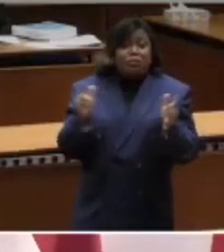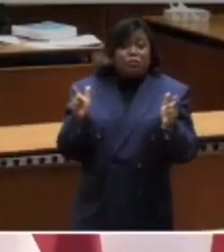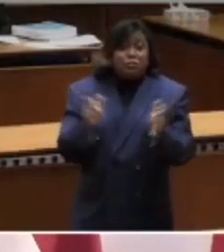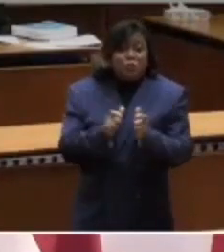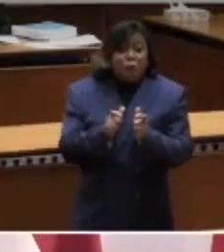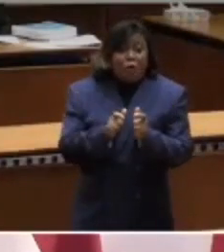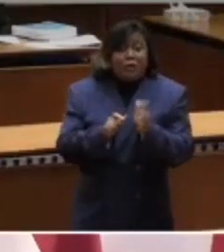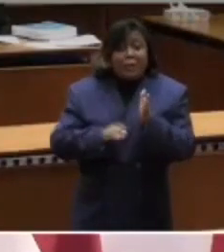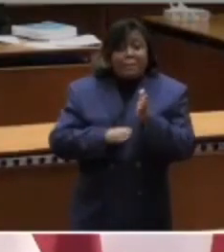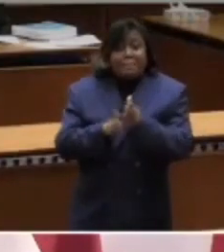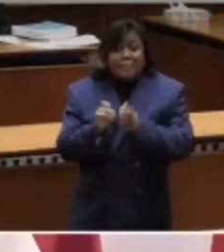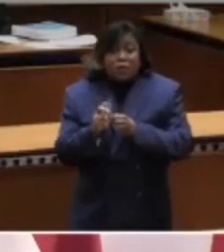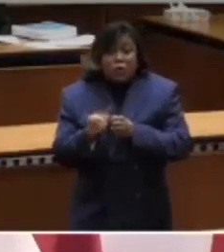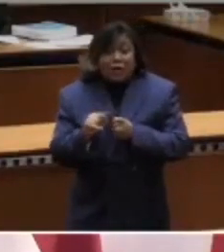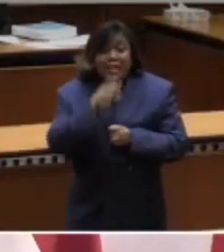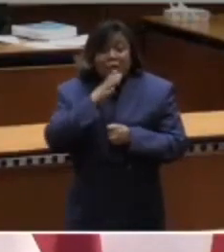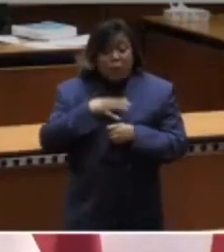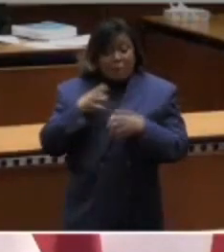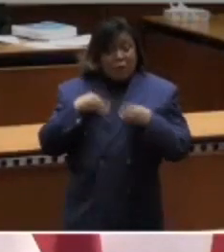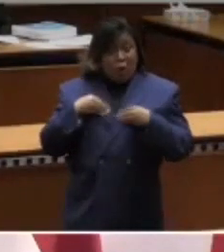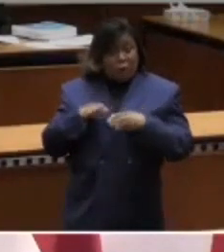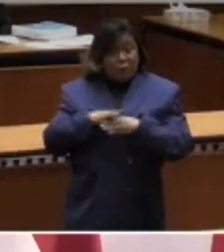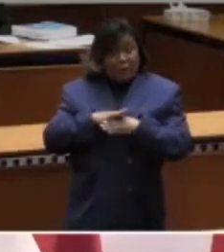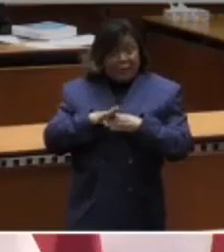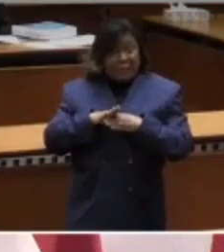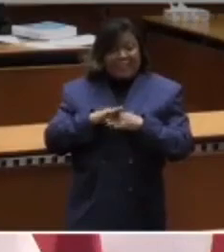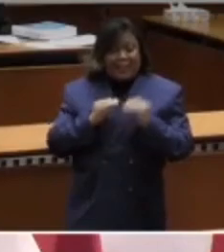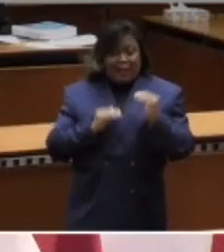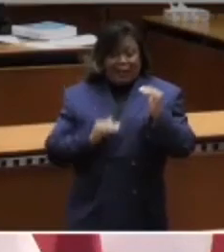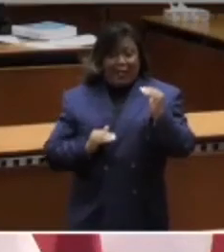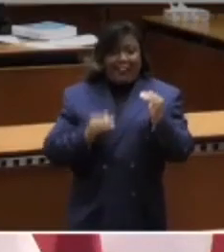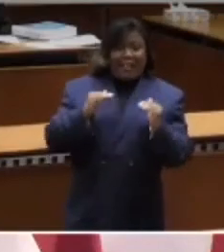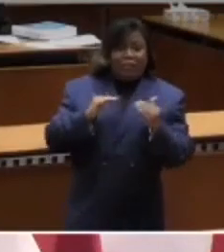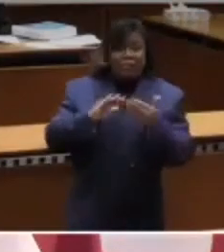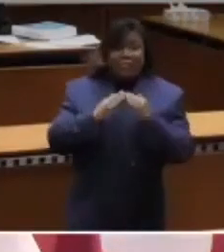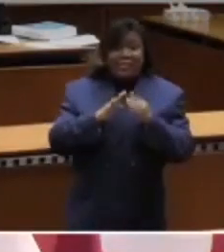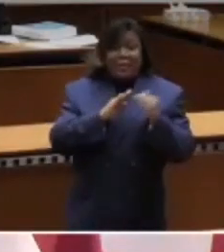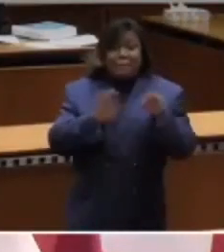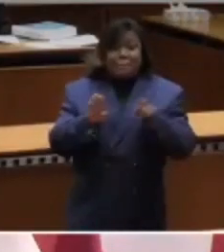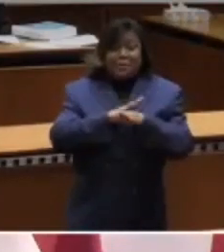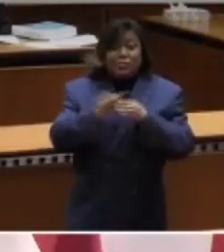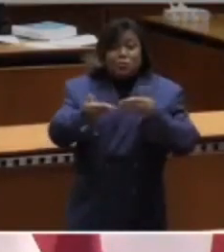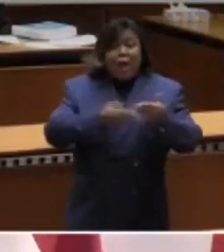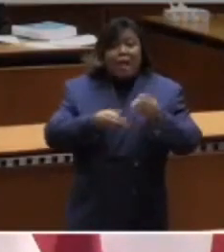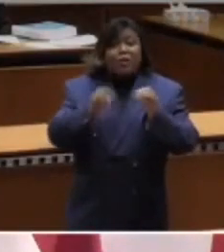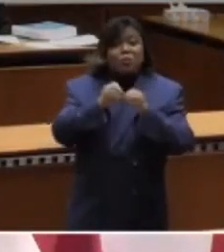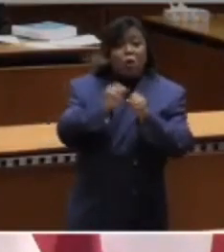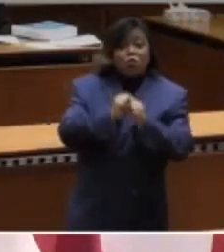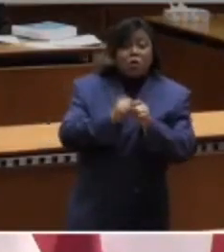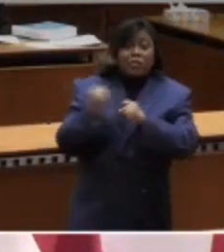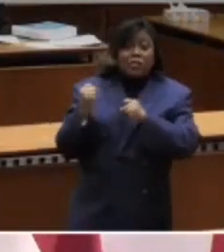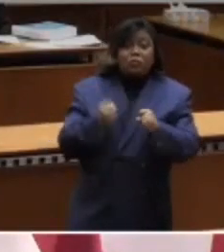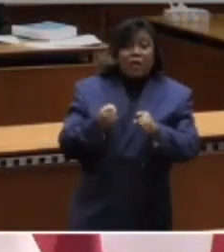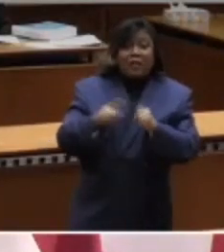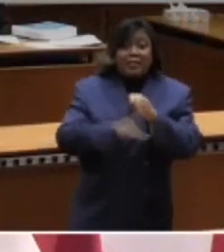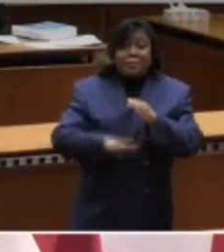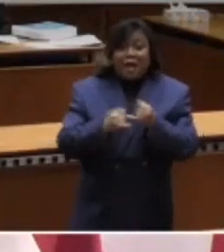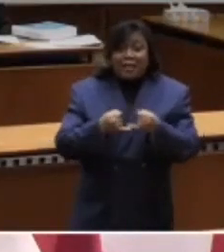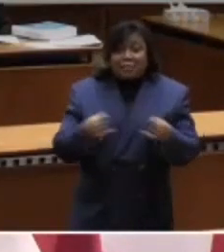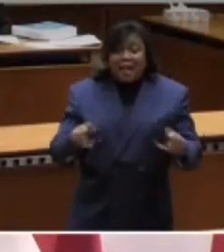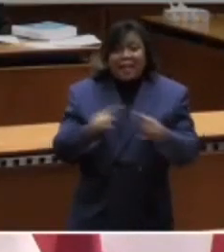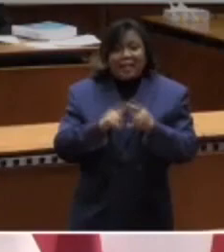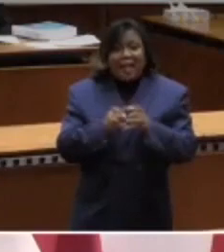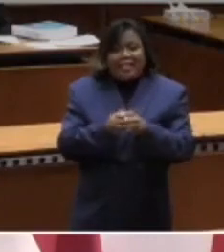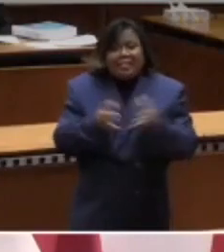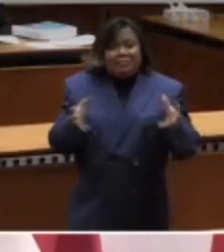small, minority, and women-owned businesses that could leverage city business to hire more workers, strengthen their bottom lines,